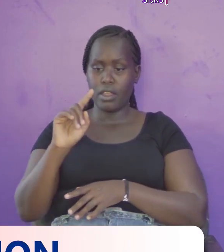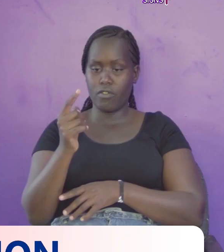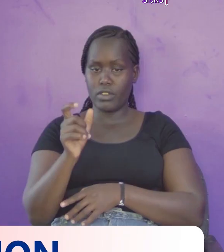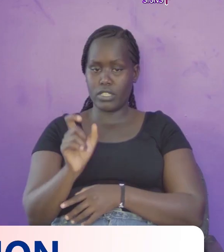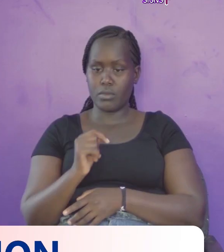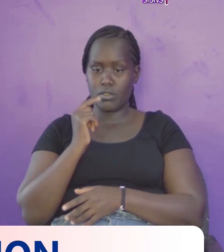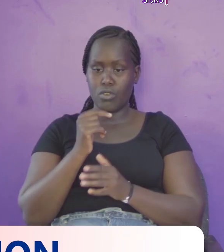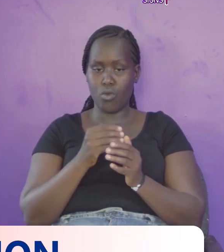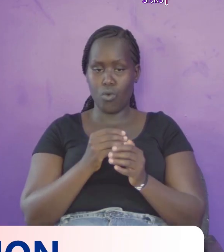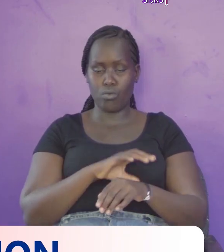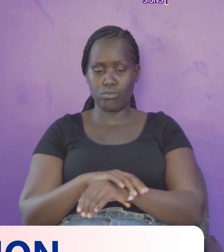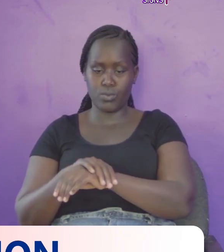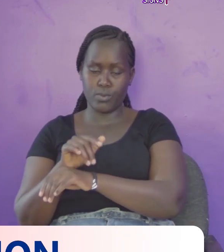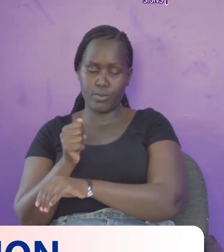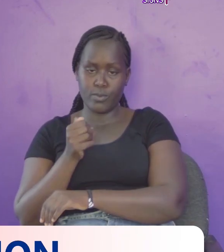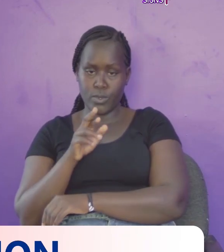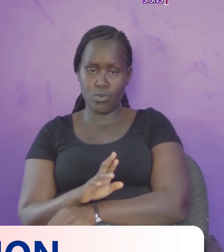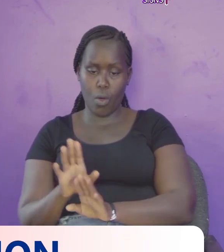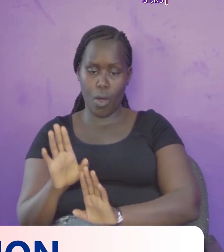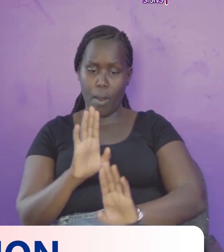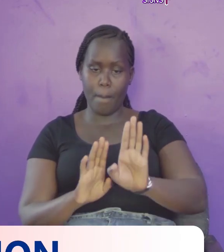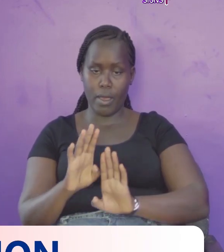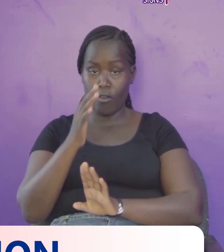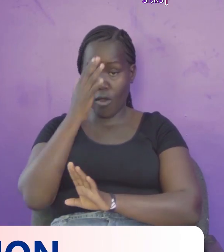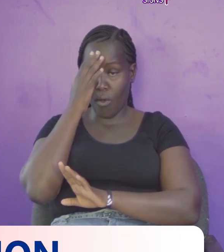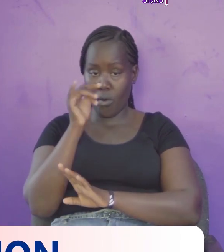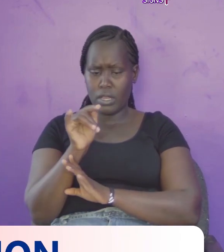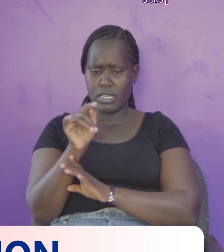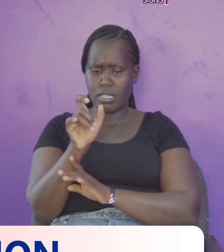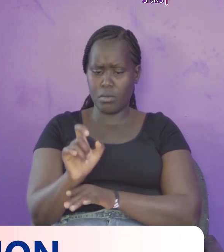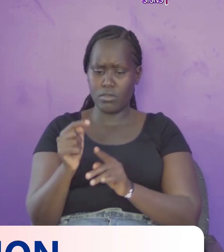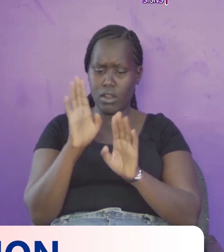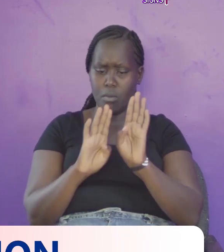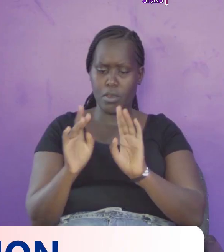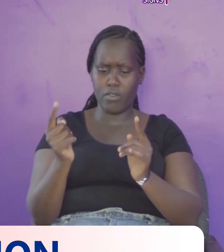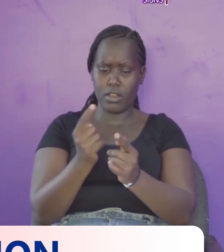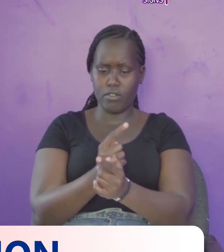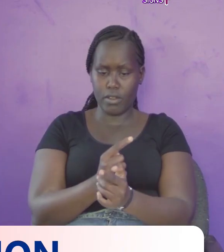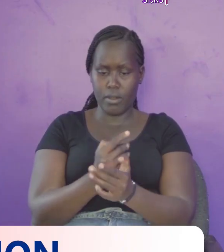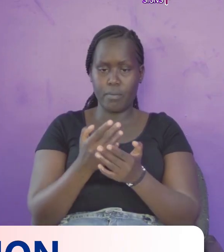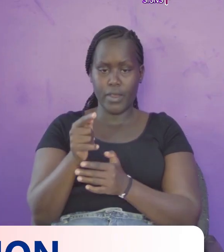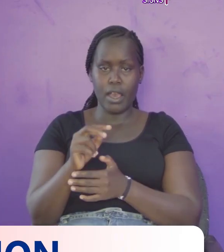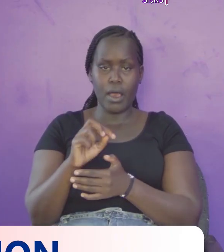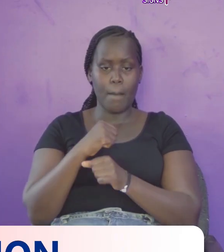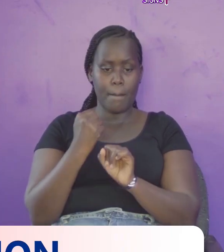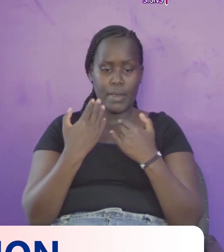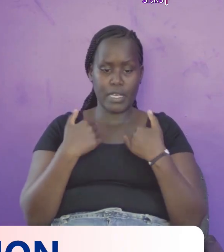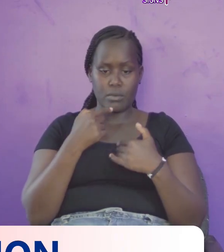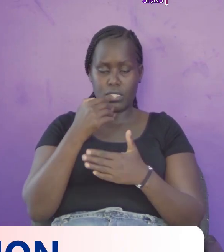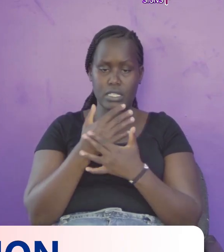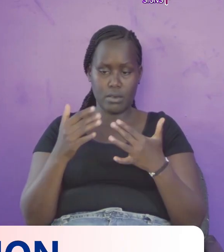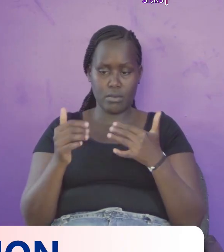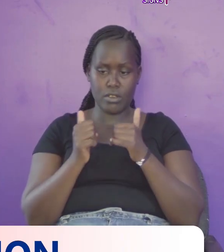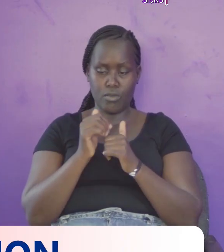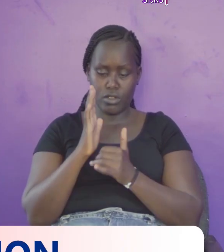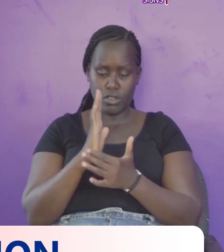took you to her behaved. Why was this one behaving differently? And this makes me, Mr. Jonah, say something that is